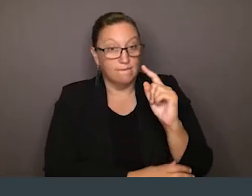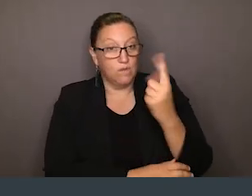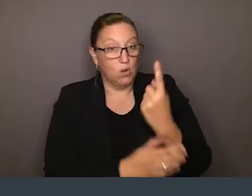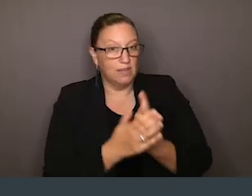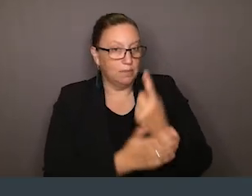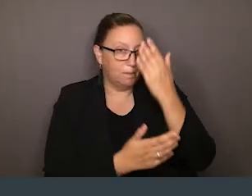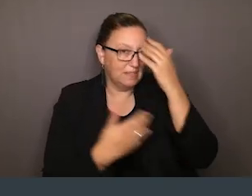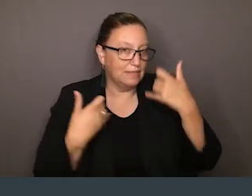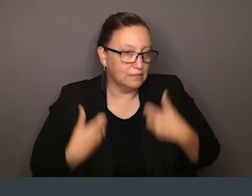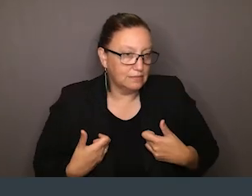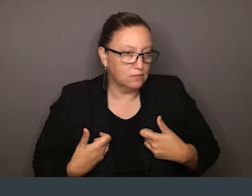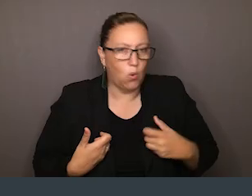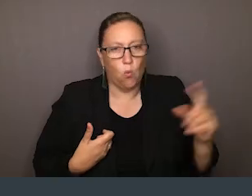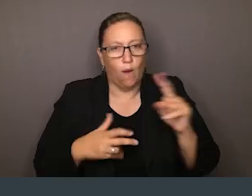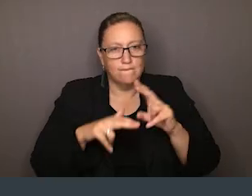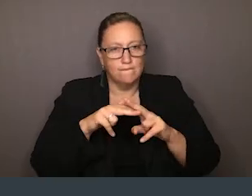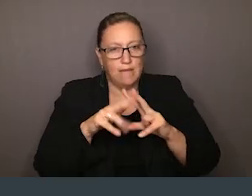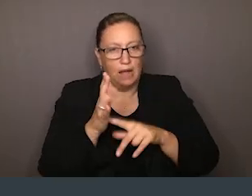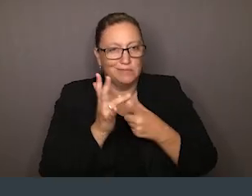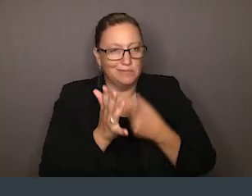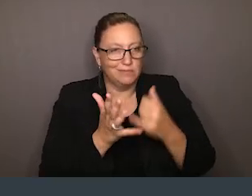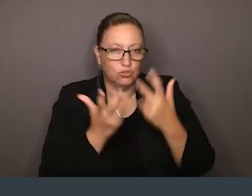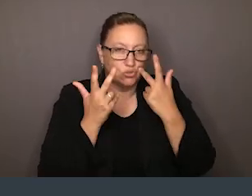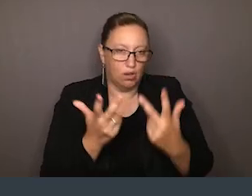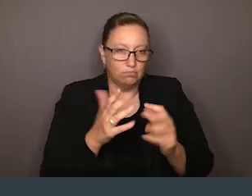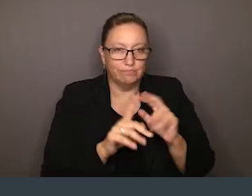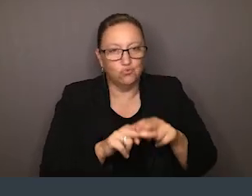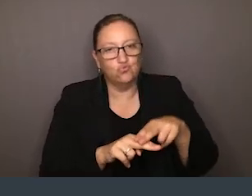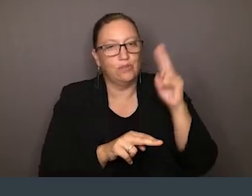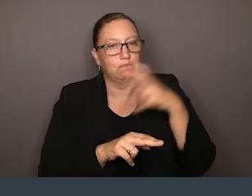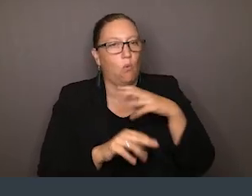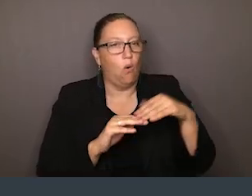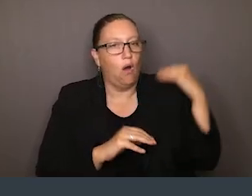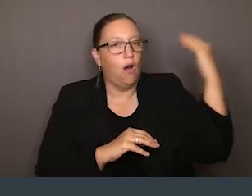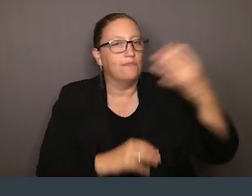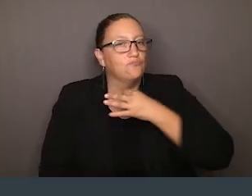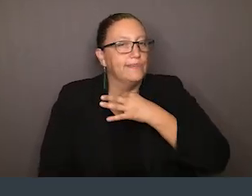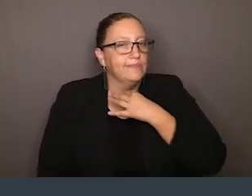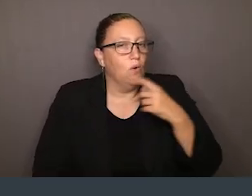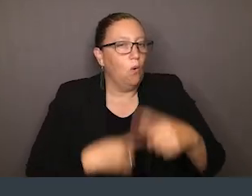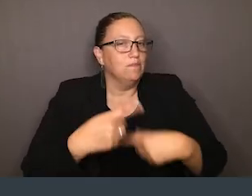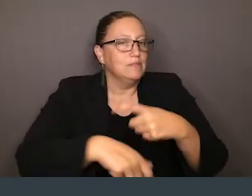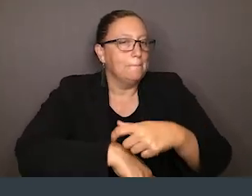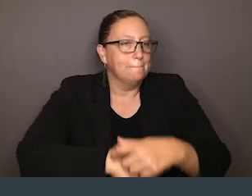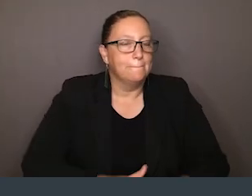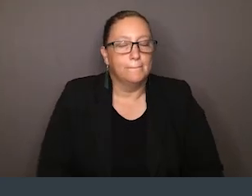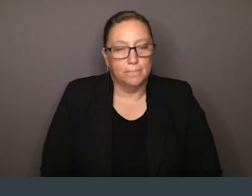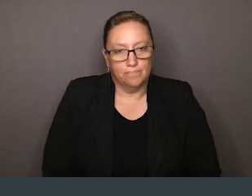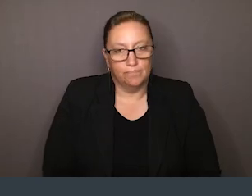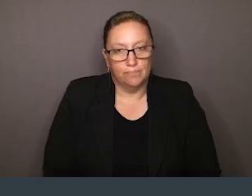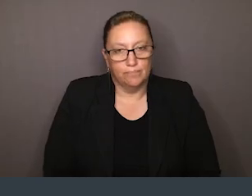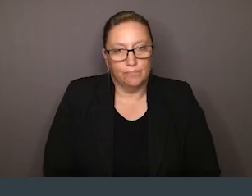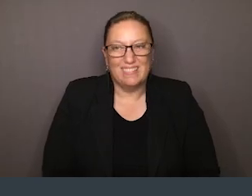mental illness first occurred and which factors were associated with an increased risk of this mental illness over time. So this